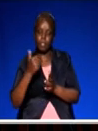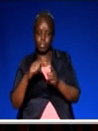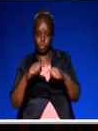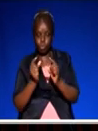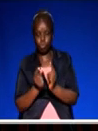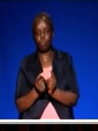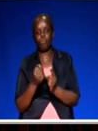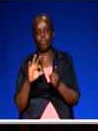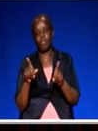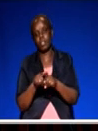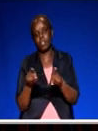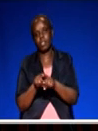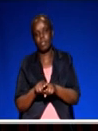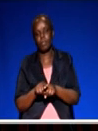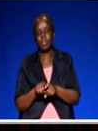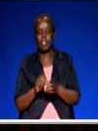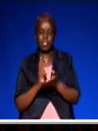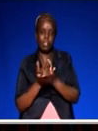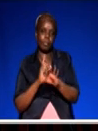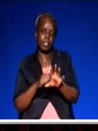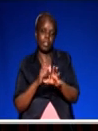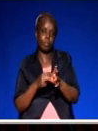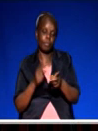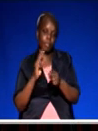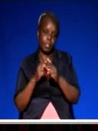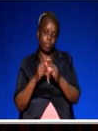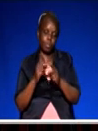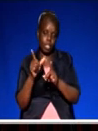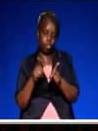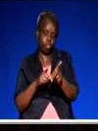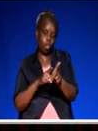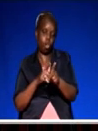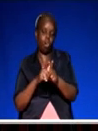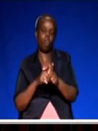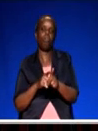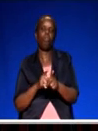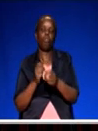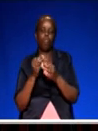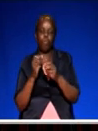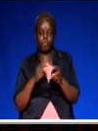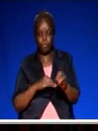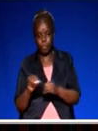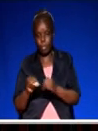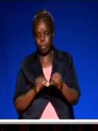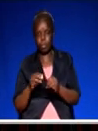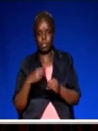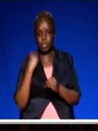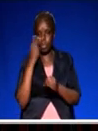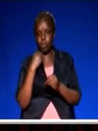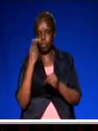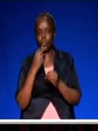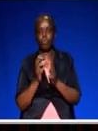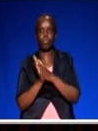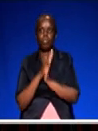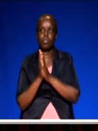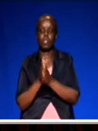category, which is sometimes referred to as the long forms, is the oral narratives. And we have so